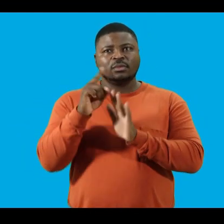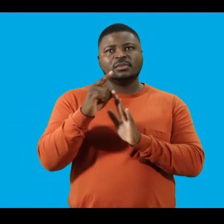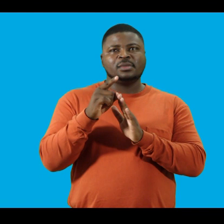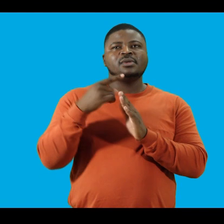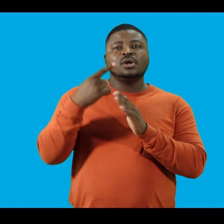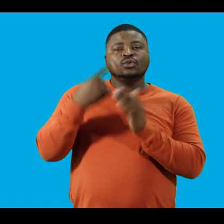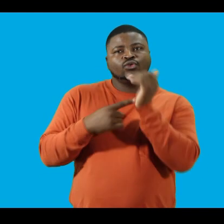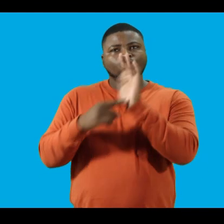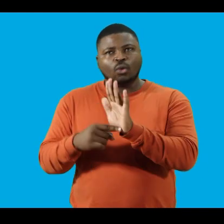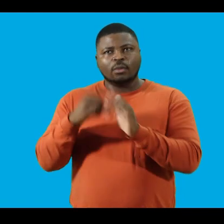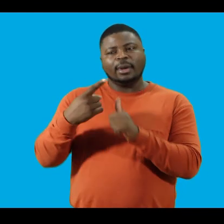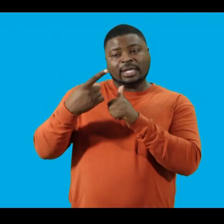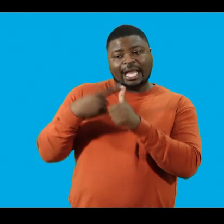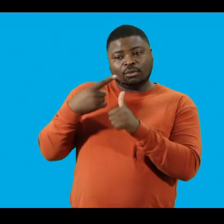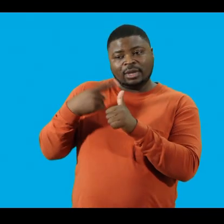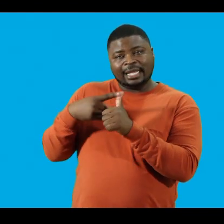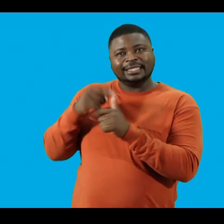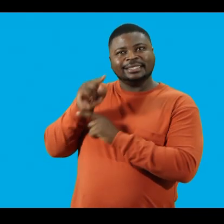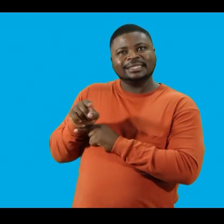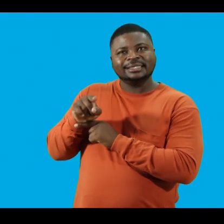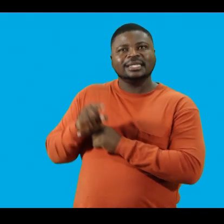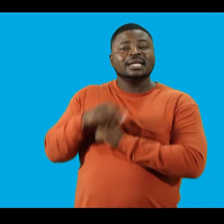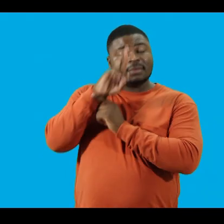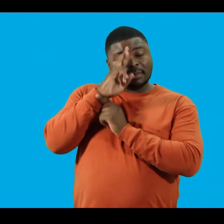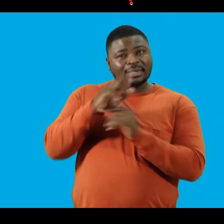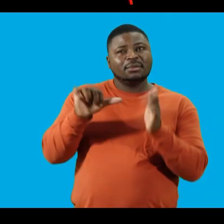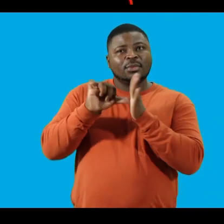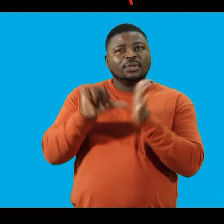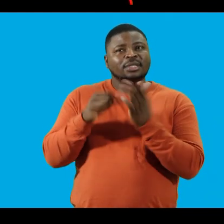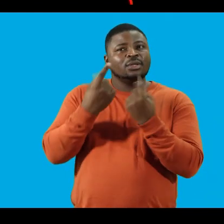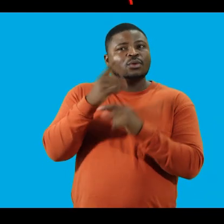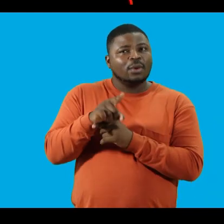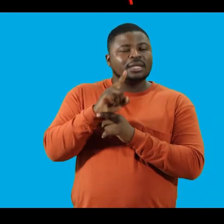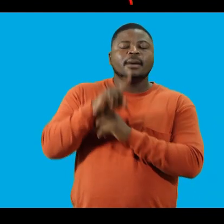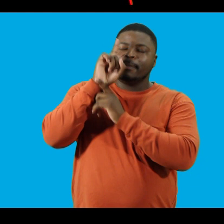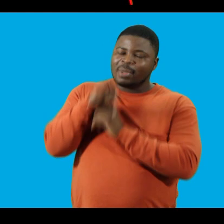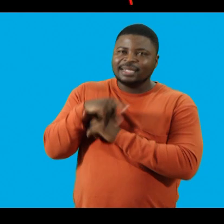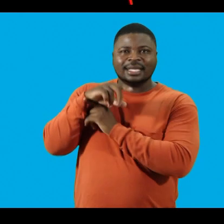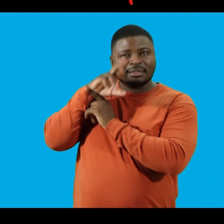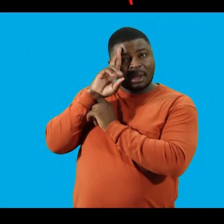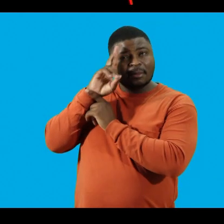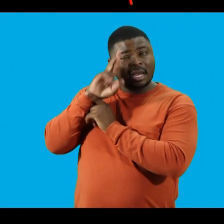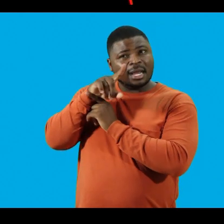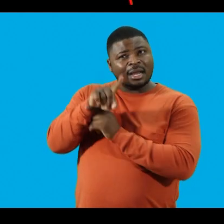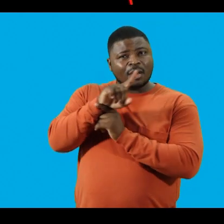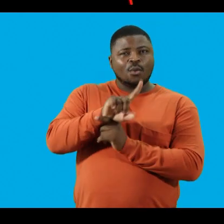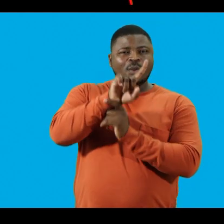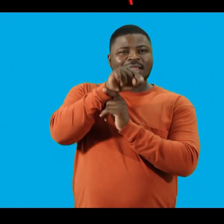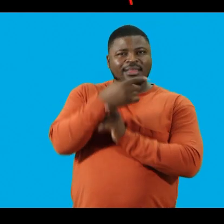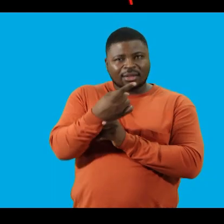of calculations. And then what is important is for you to remember that the